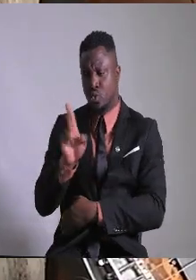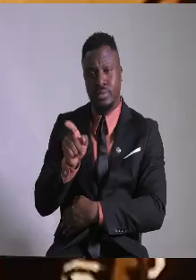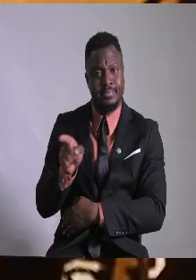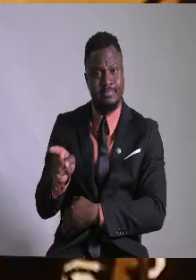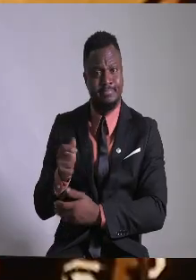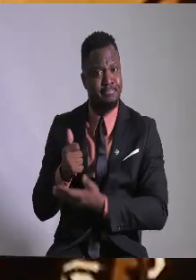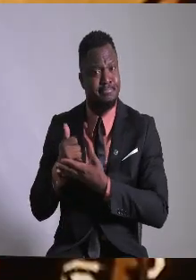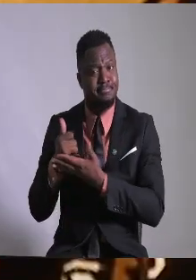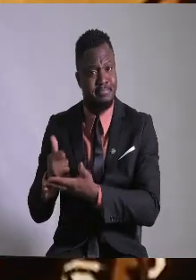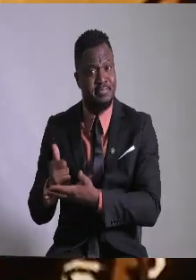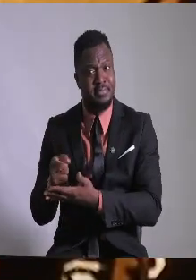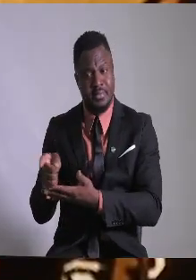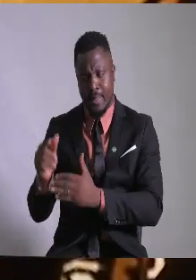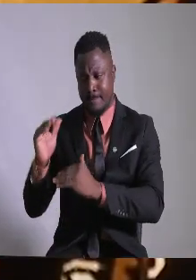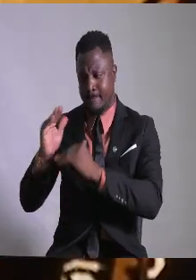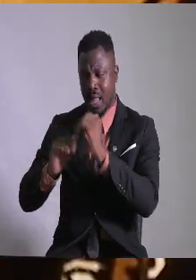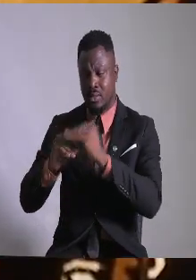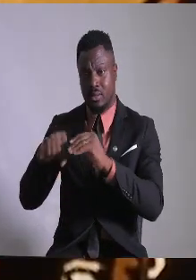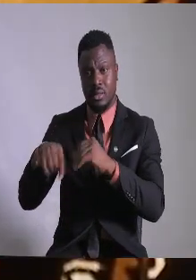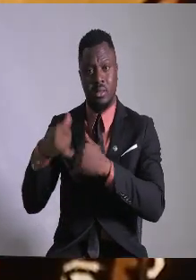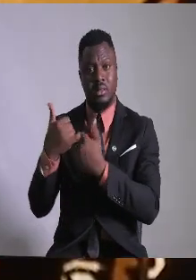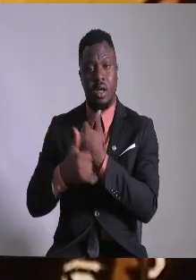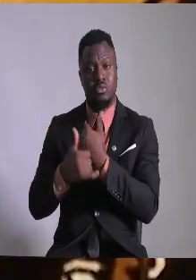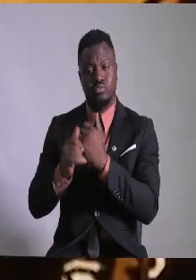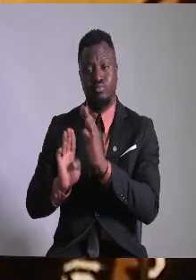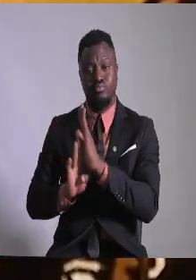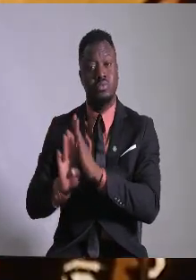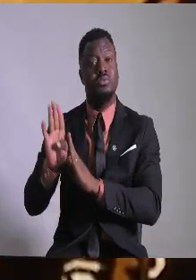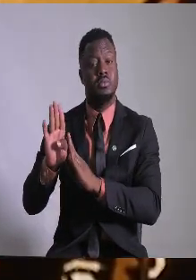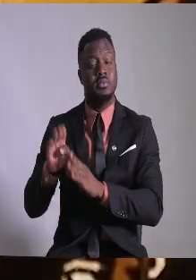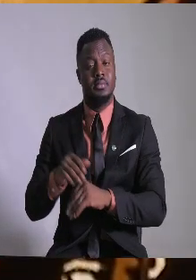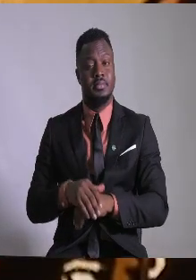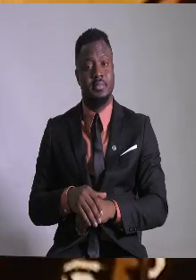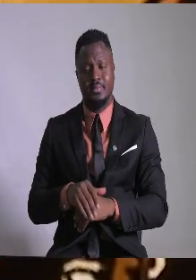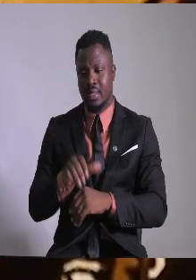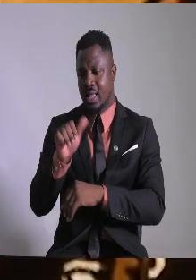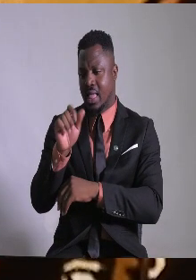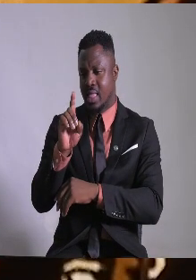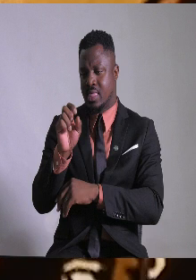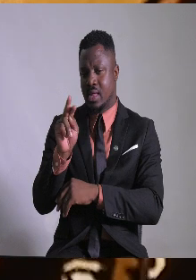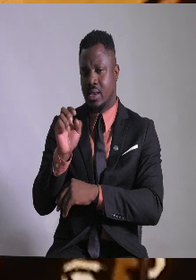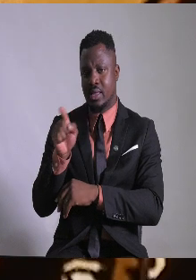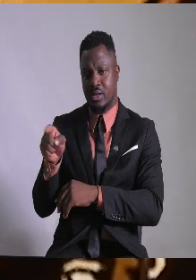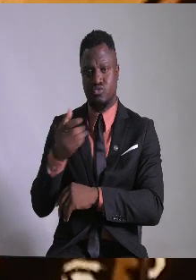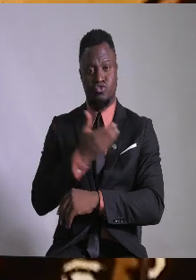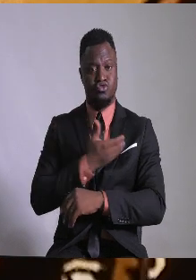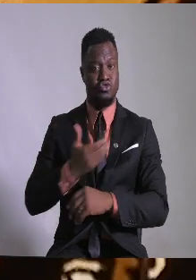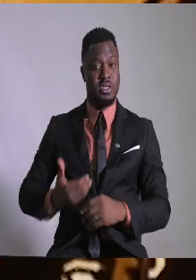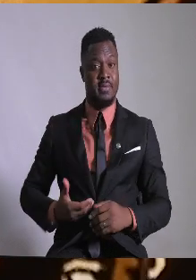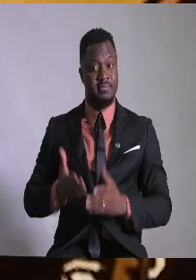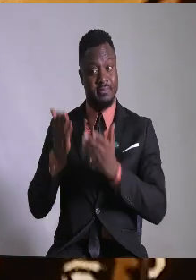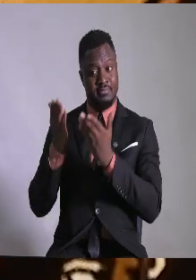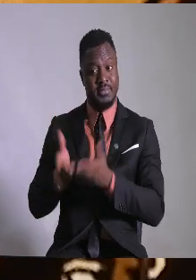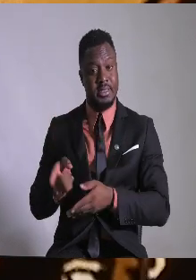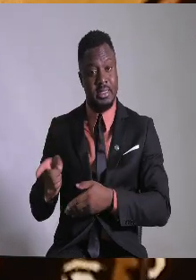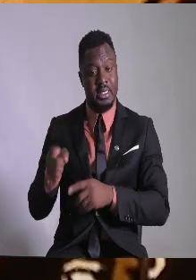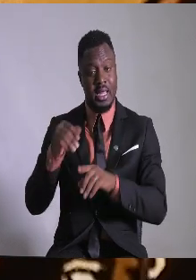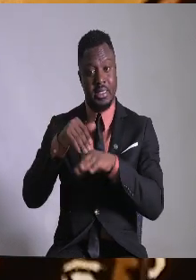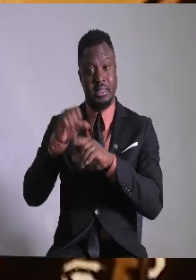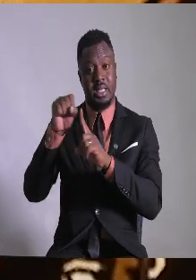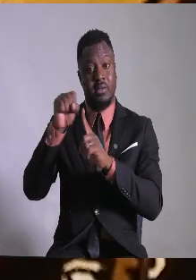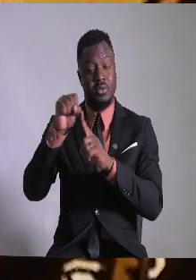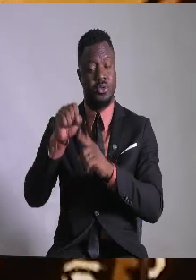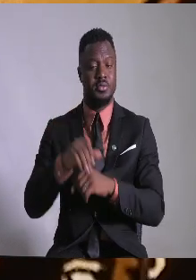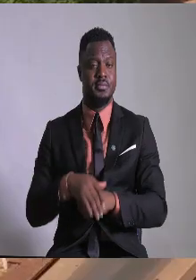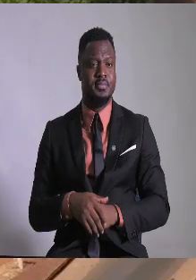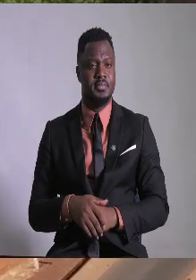them to build this nation. And Dani Yakubu Abdullahi, Paramount Chief, Savlugu